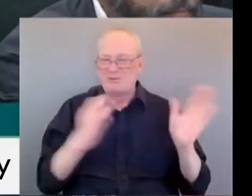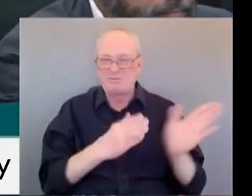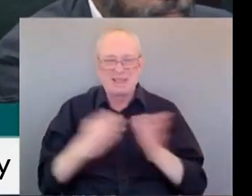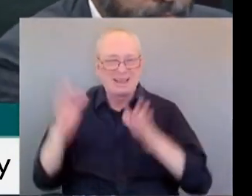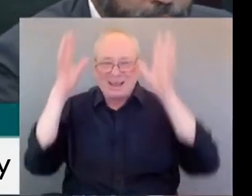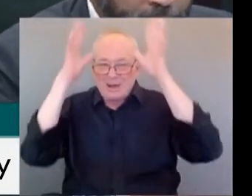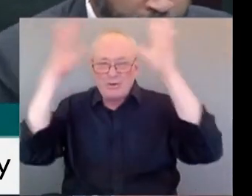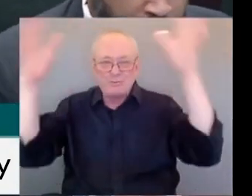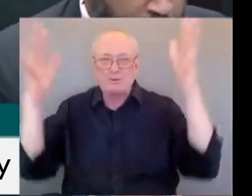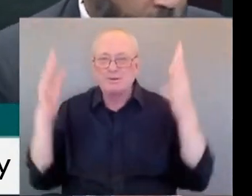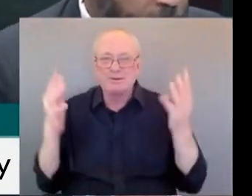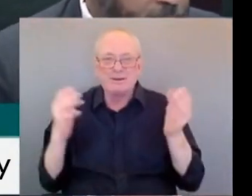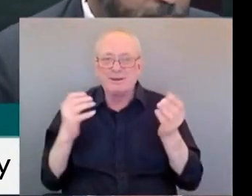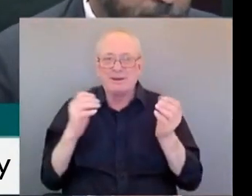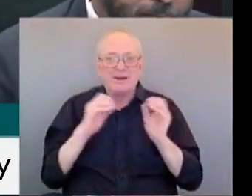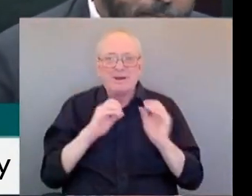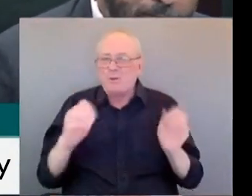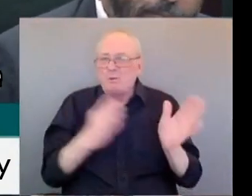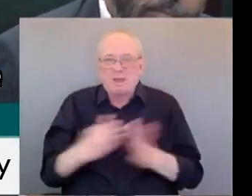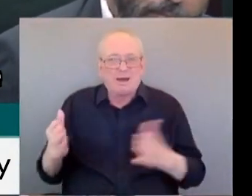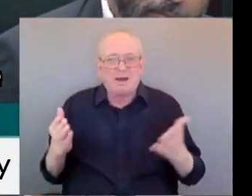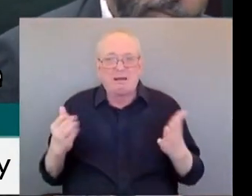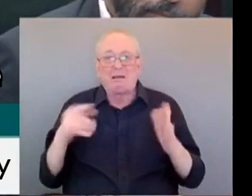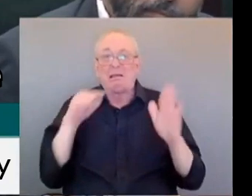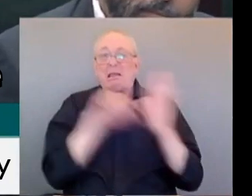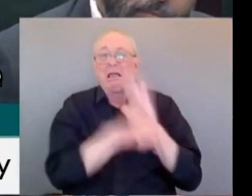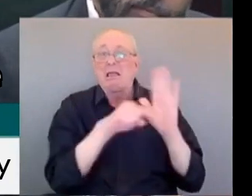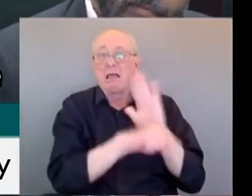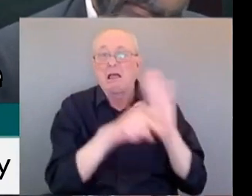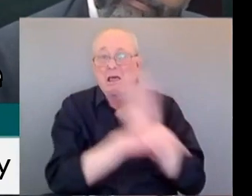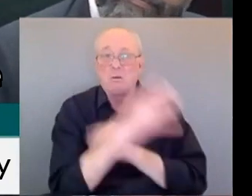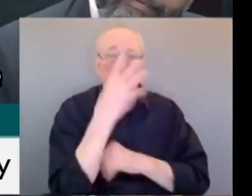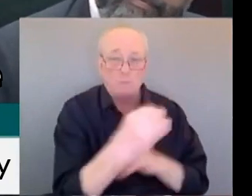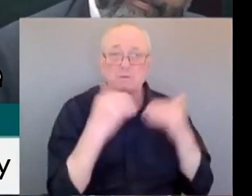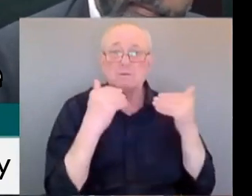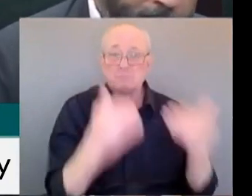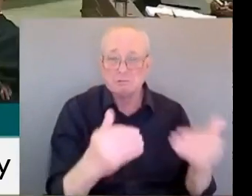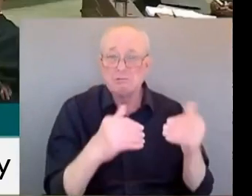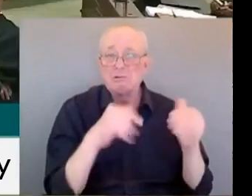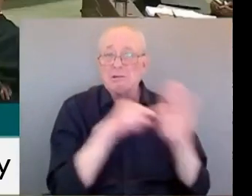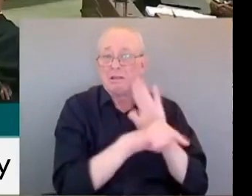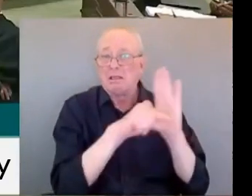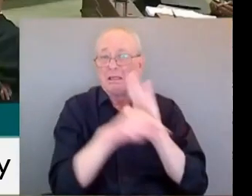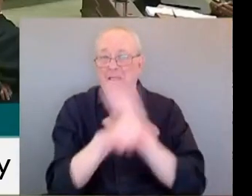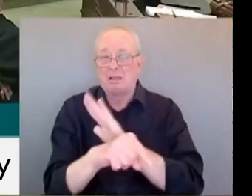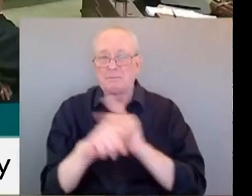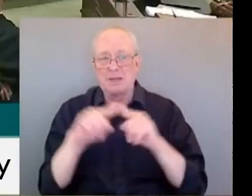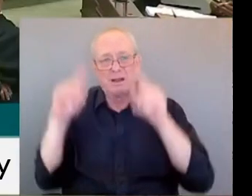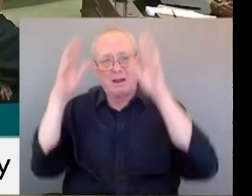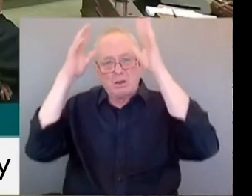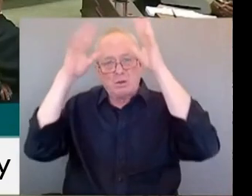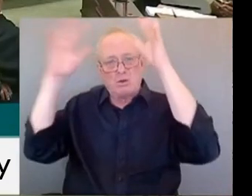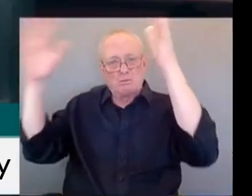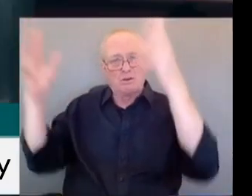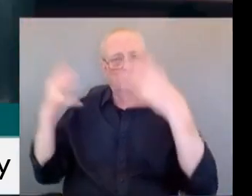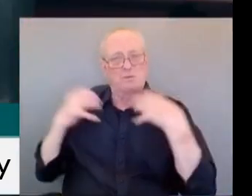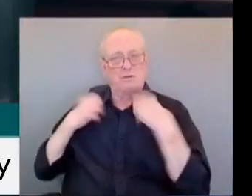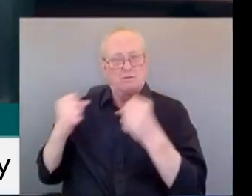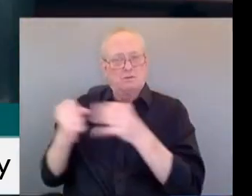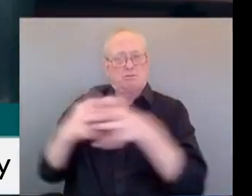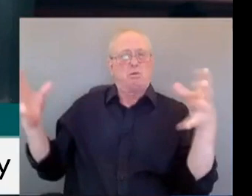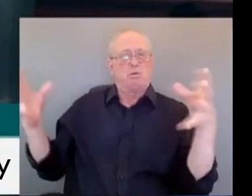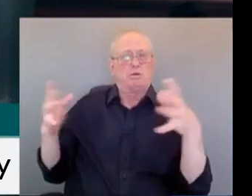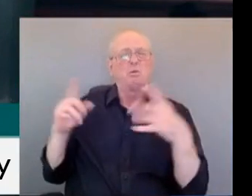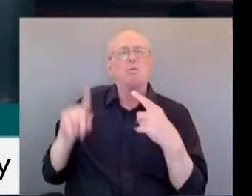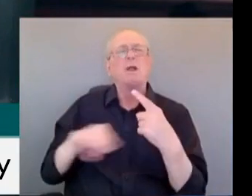keep killing wolves and extirpate 2 caribou herds, when will we recover caribou, Minister? The Honourable Minister. Mr. Speaker,